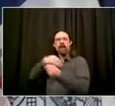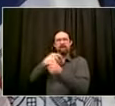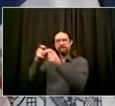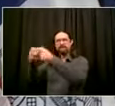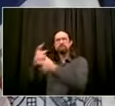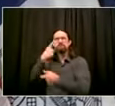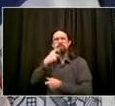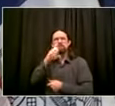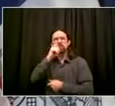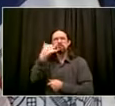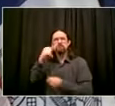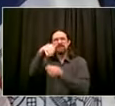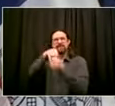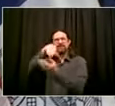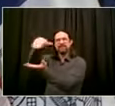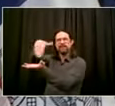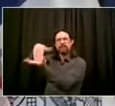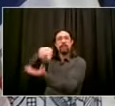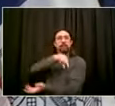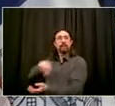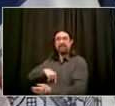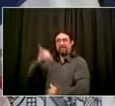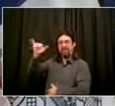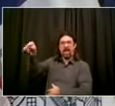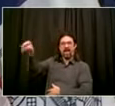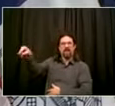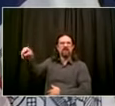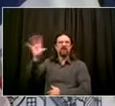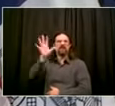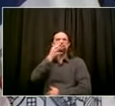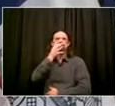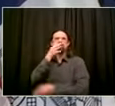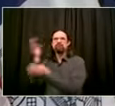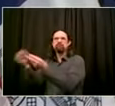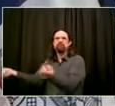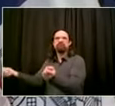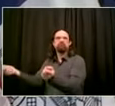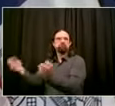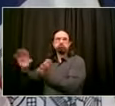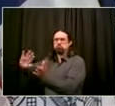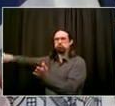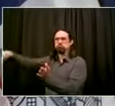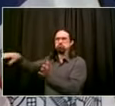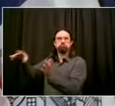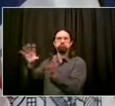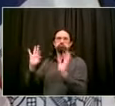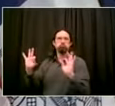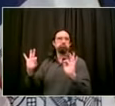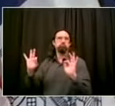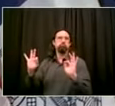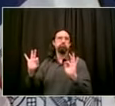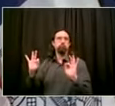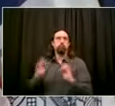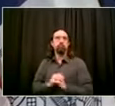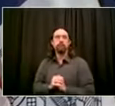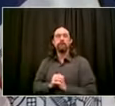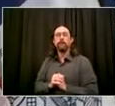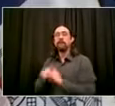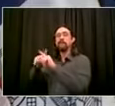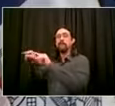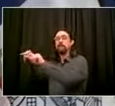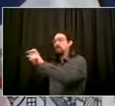more to do in some of the other neighborhoods. But I have to say, again, what we're seeing in Central Queens reminds everyone that we can move through this